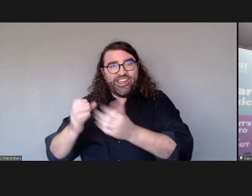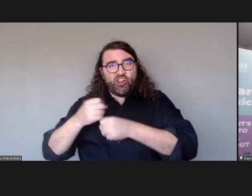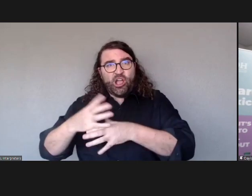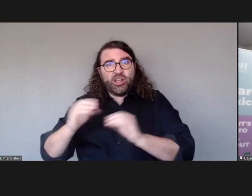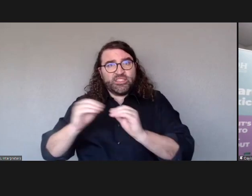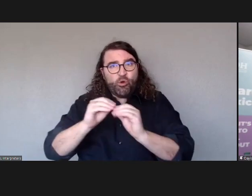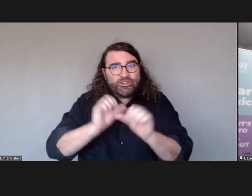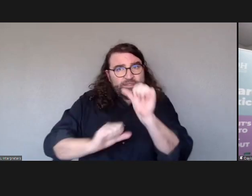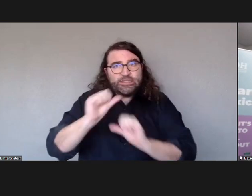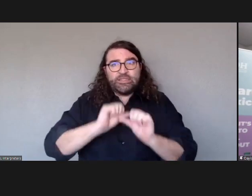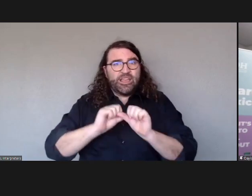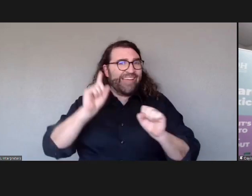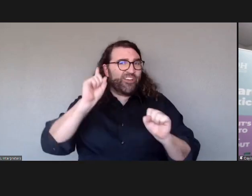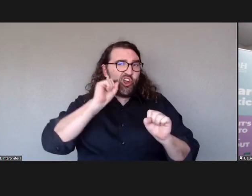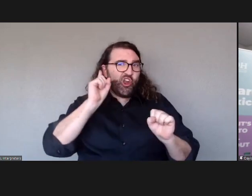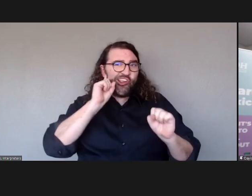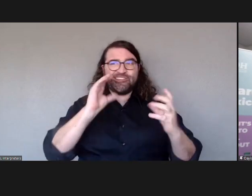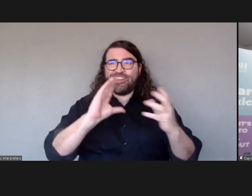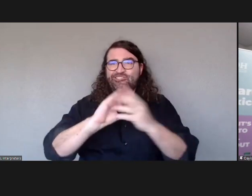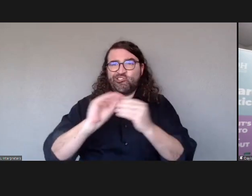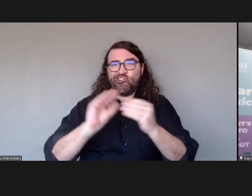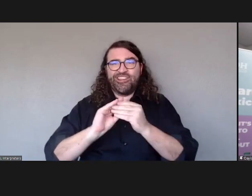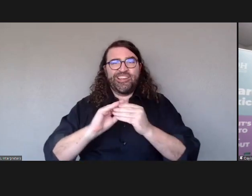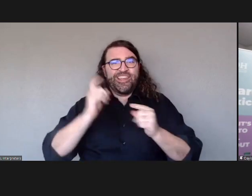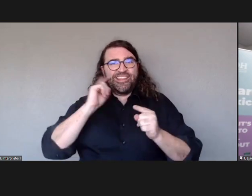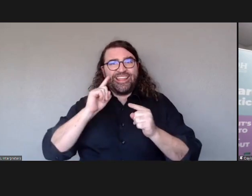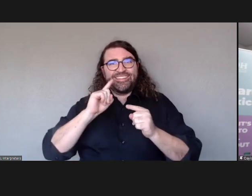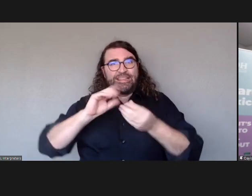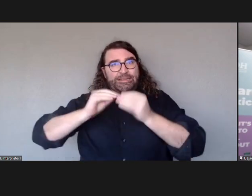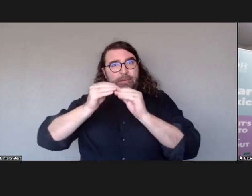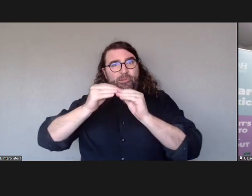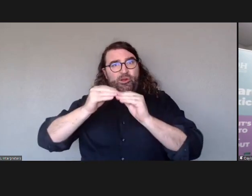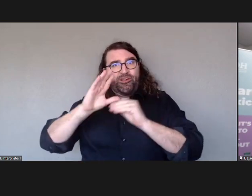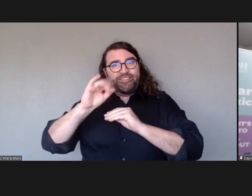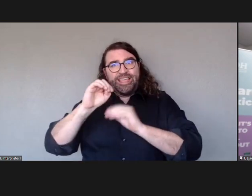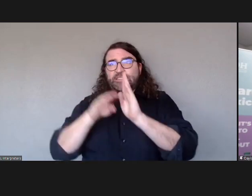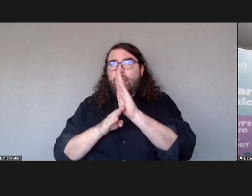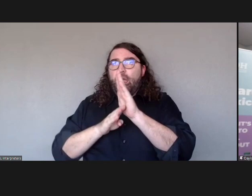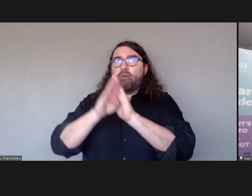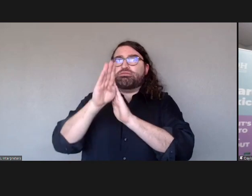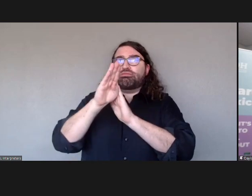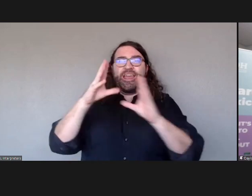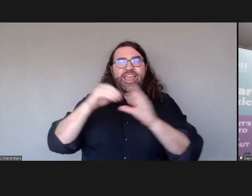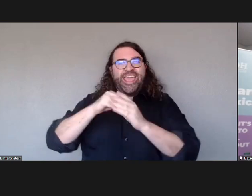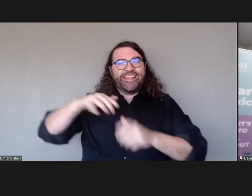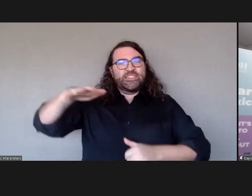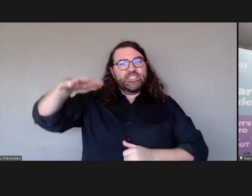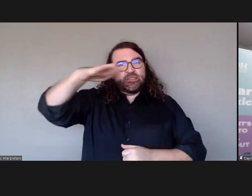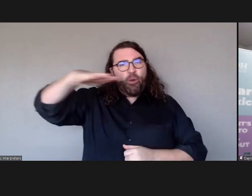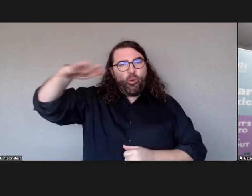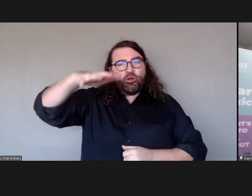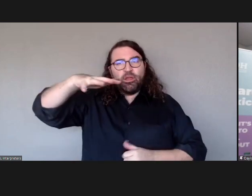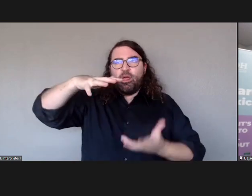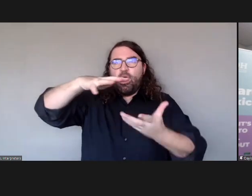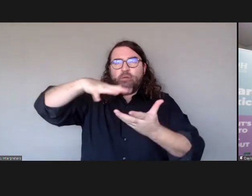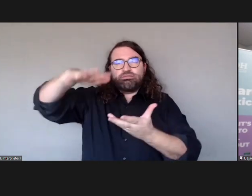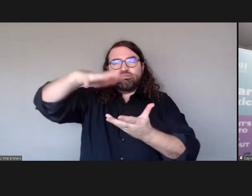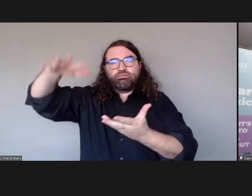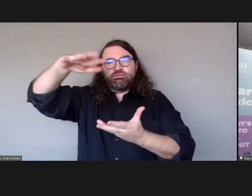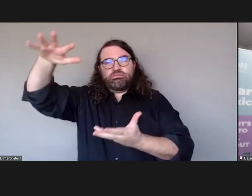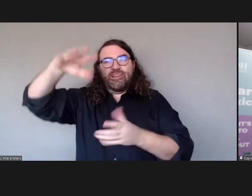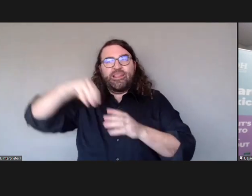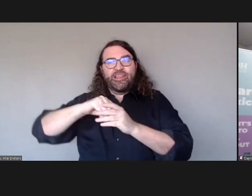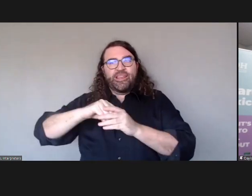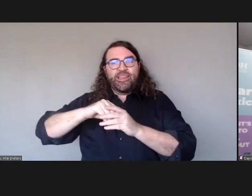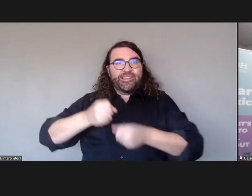heard anecdotally that the surge in cases coupled with the smoke in the air had created some complications for